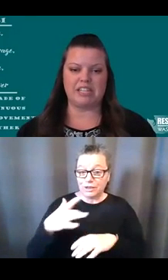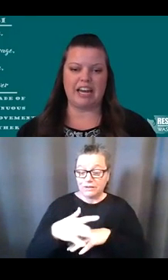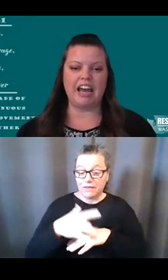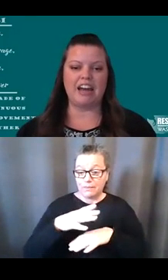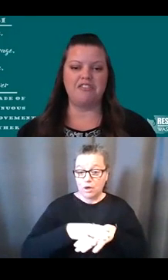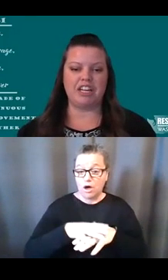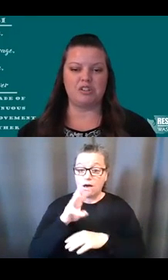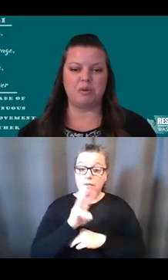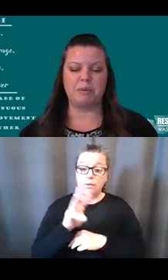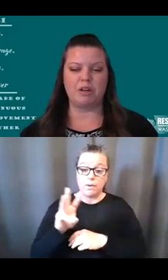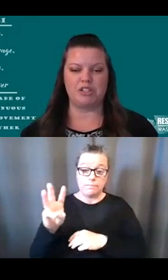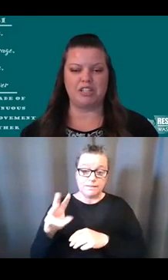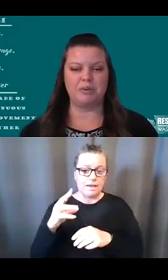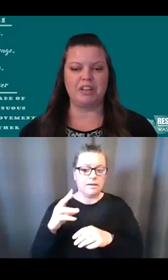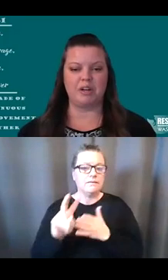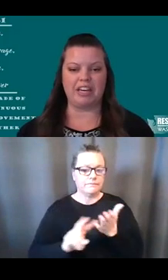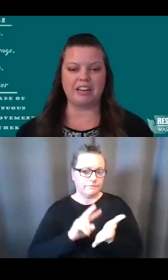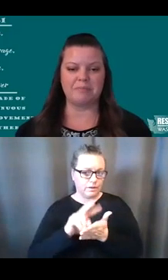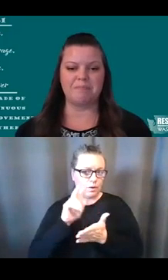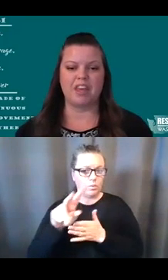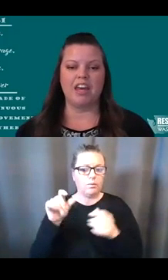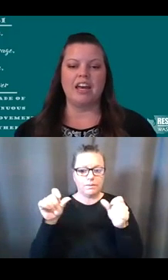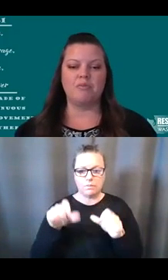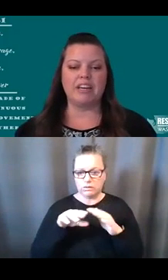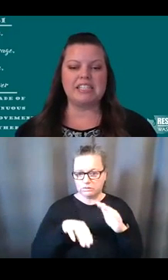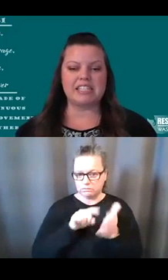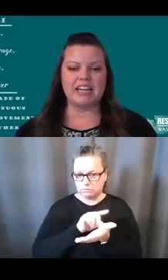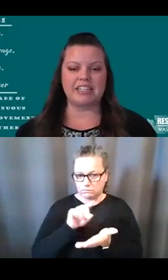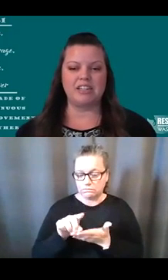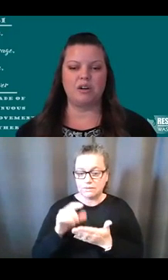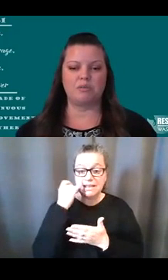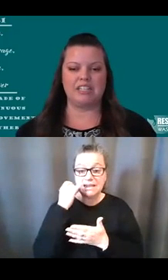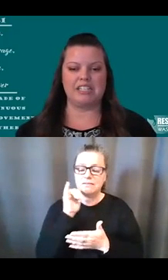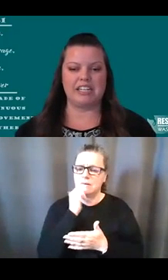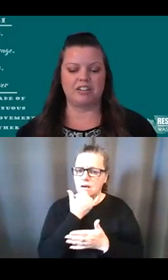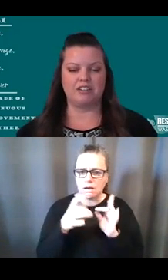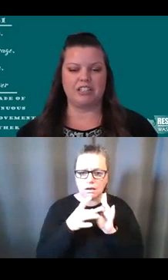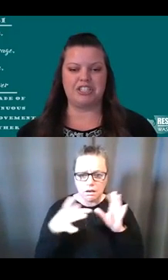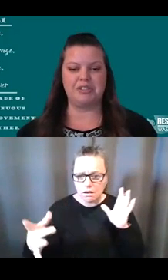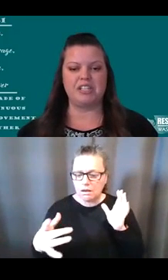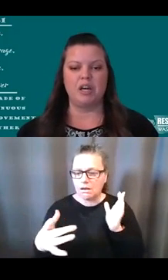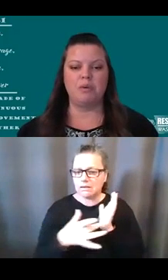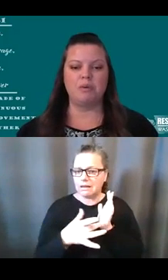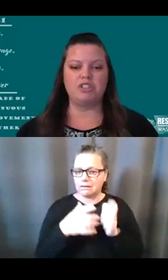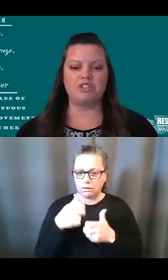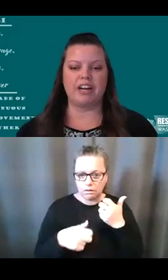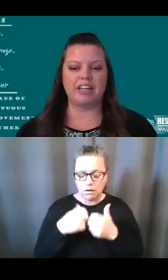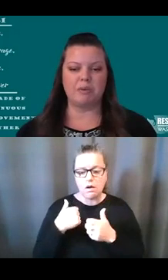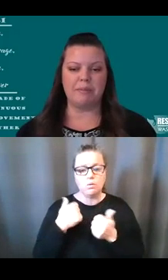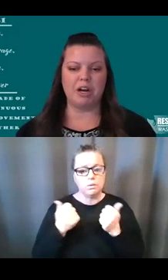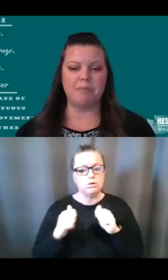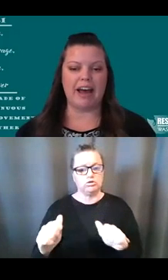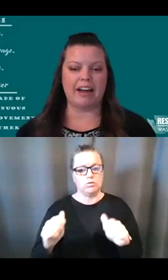our website and videos will be posted within a week. If we get disconnected or run into technical issues, we will try to